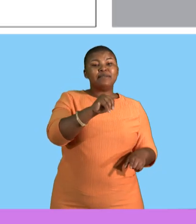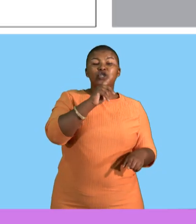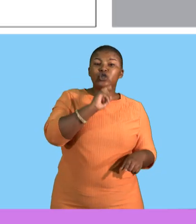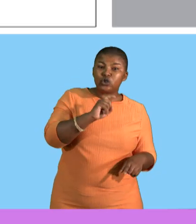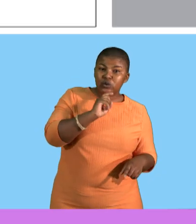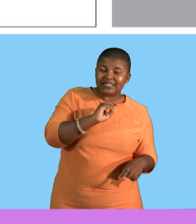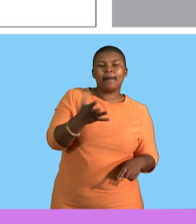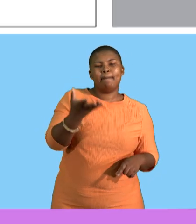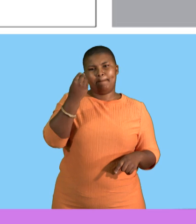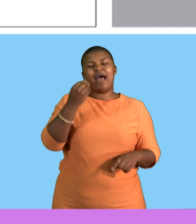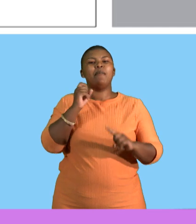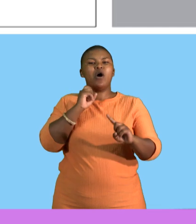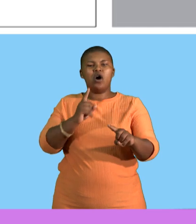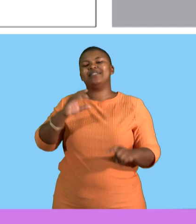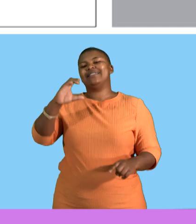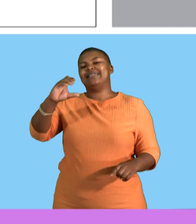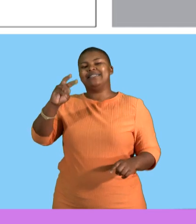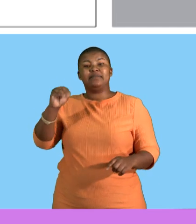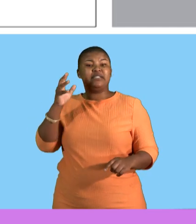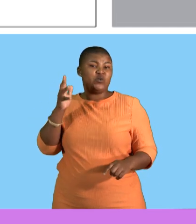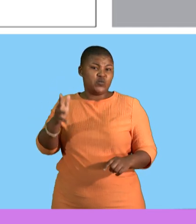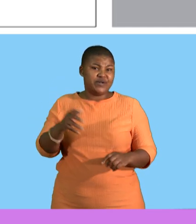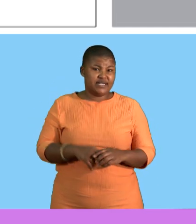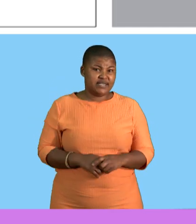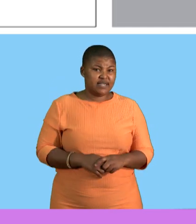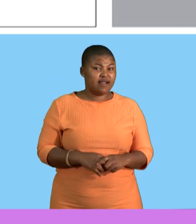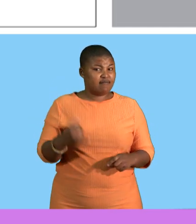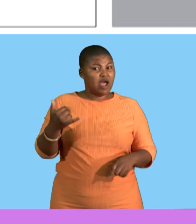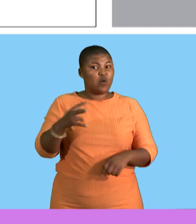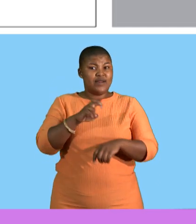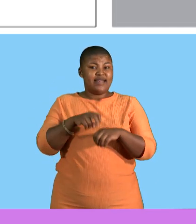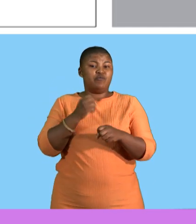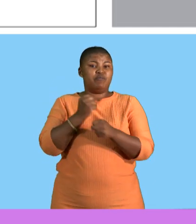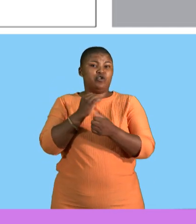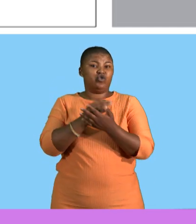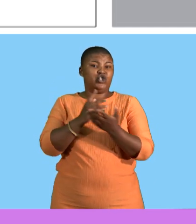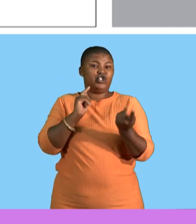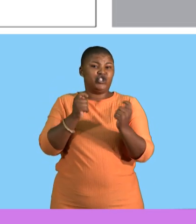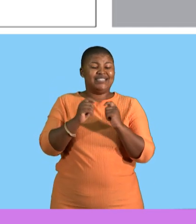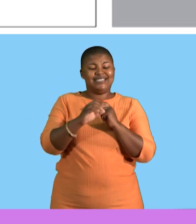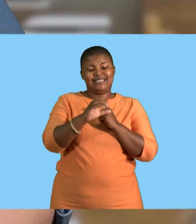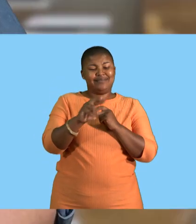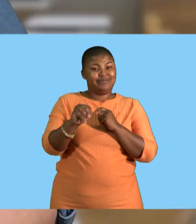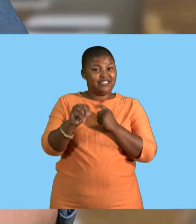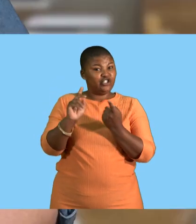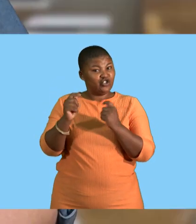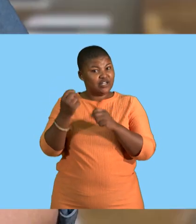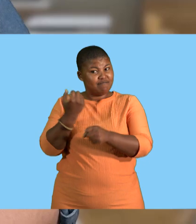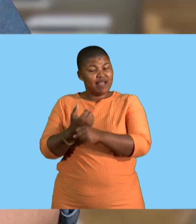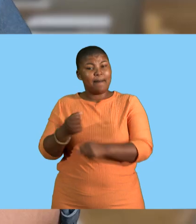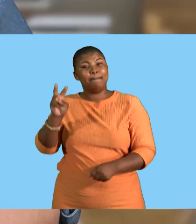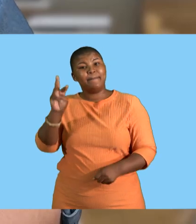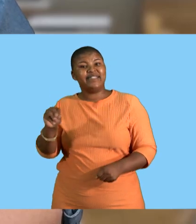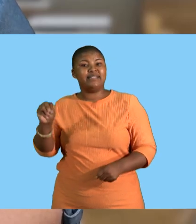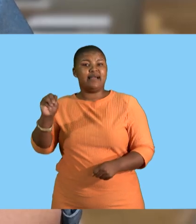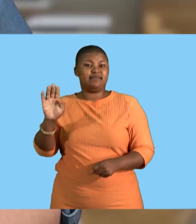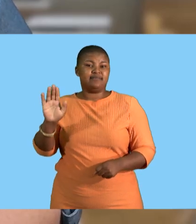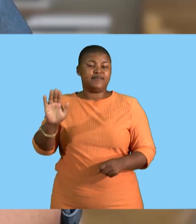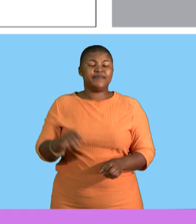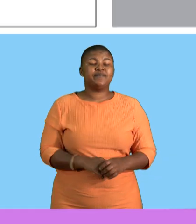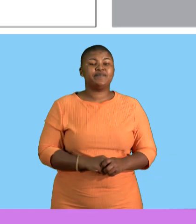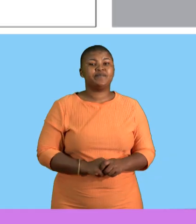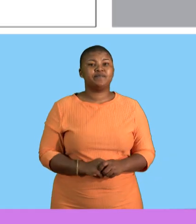answer will be in centimeters, and therefore a conversion will be needed. Don't forget the conversion.